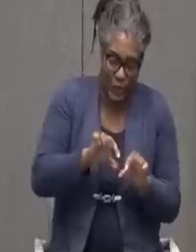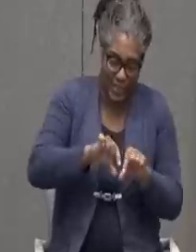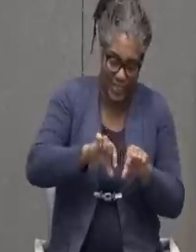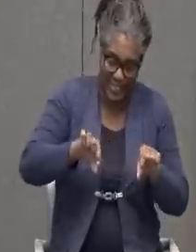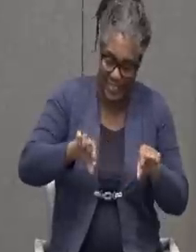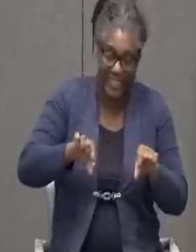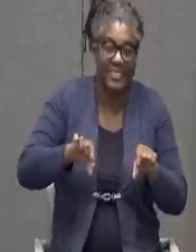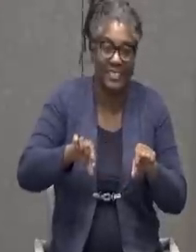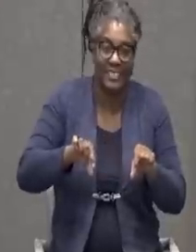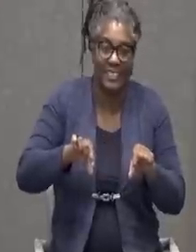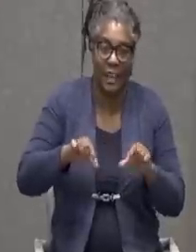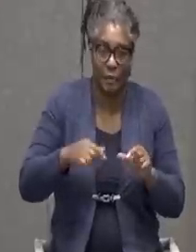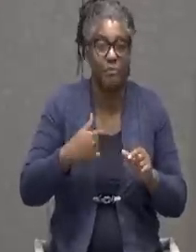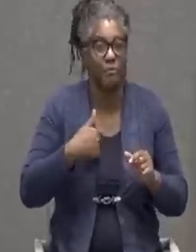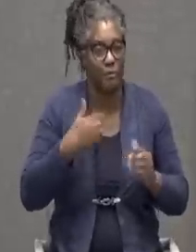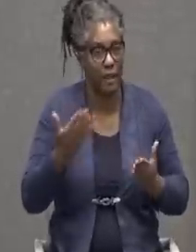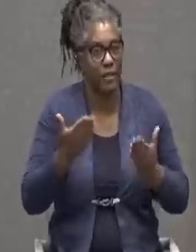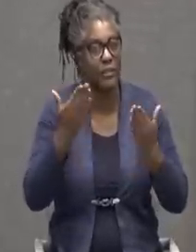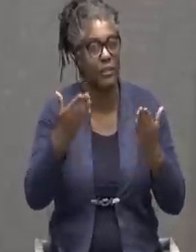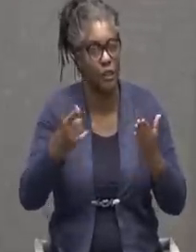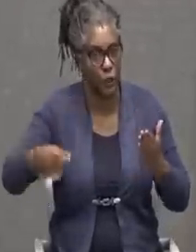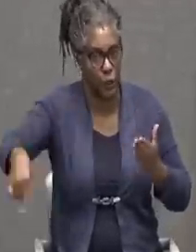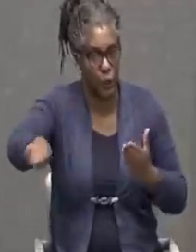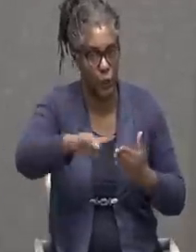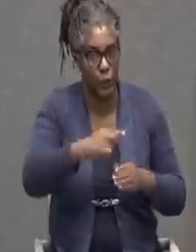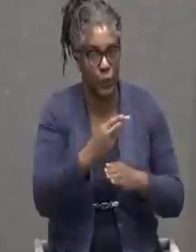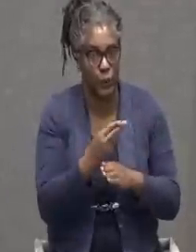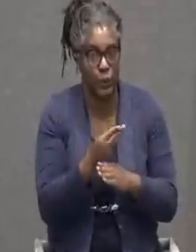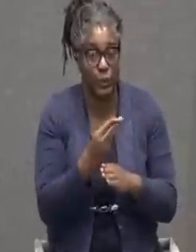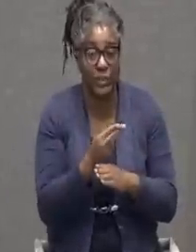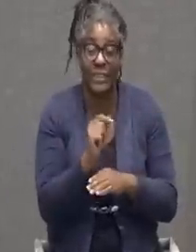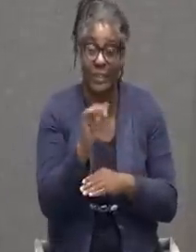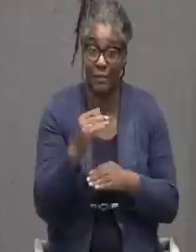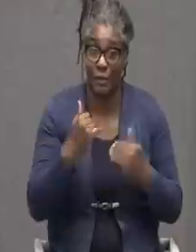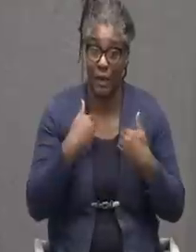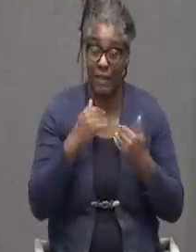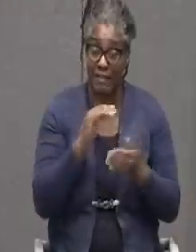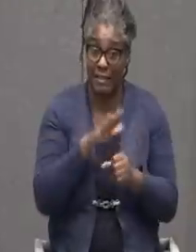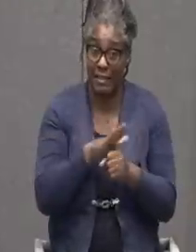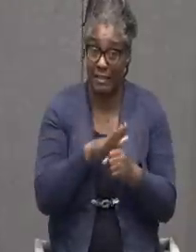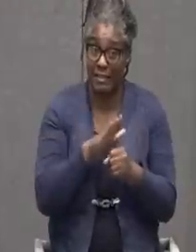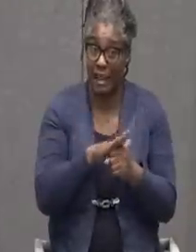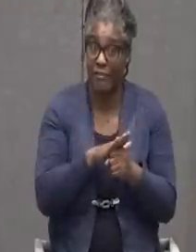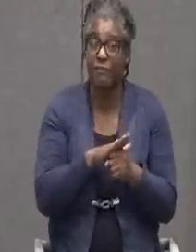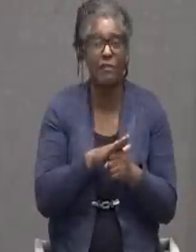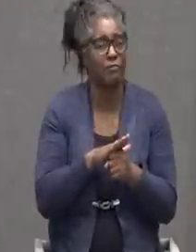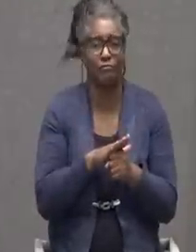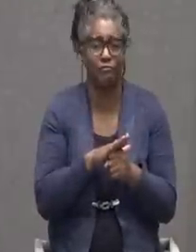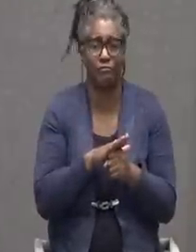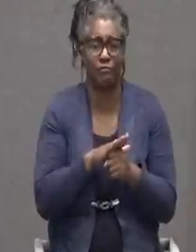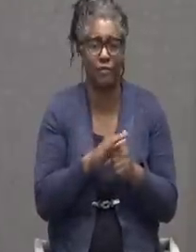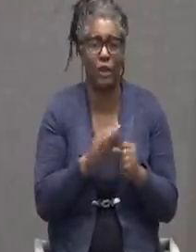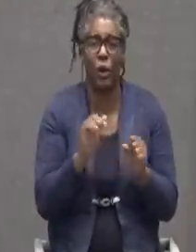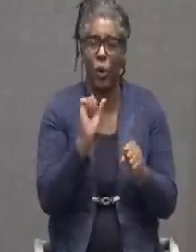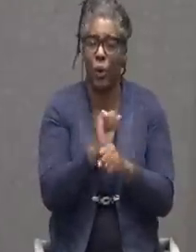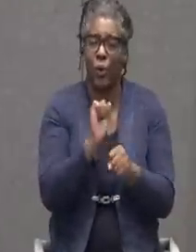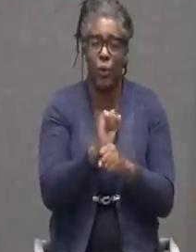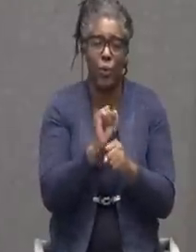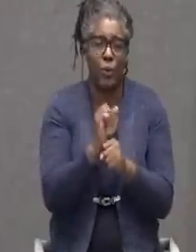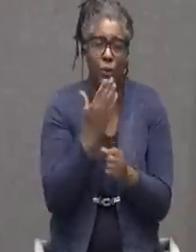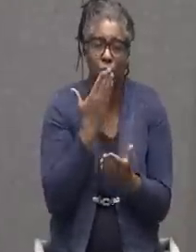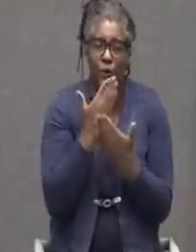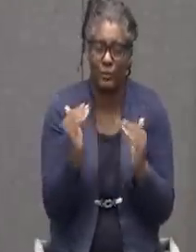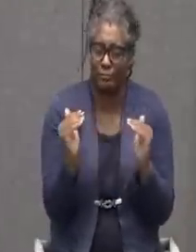these. Because if you get enough of them, they stick just as well as hot glue, and they're